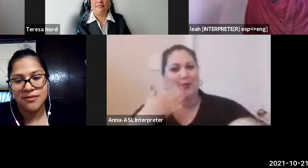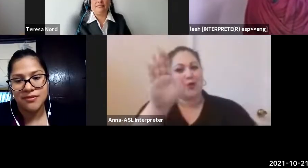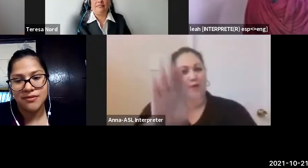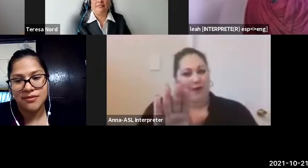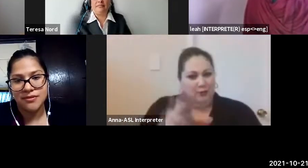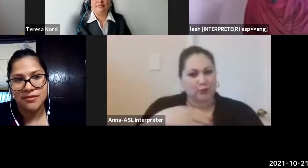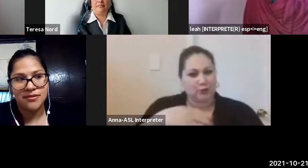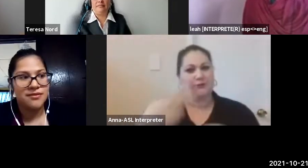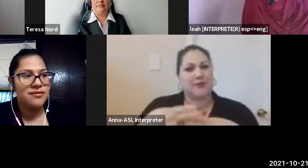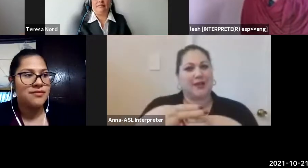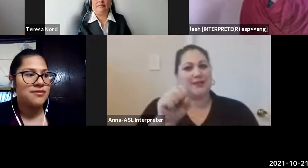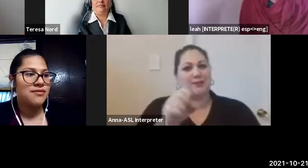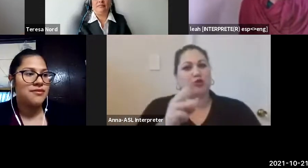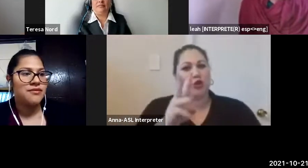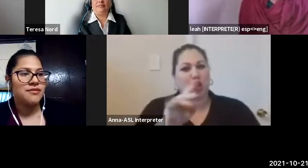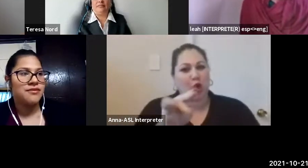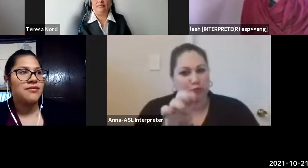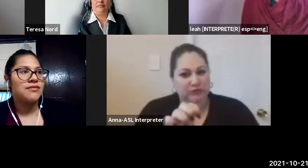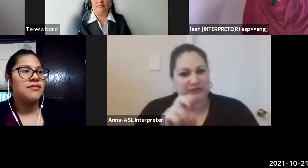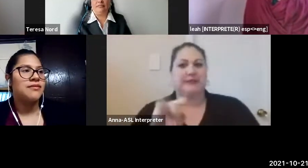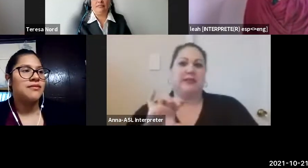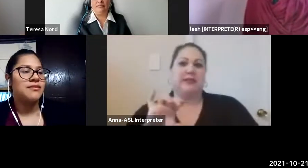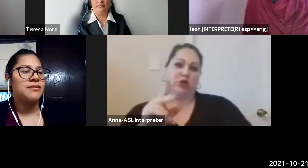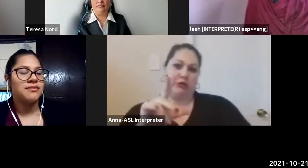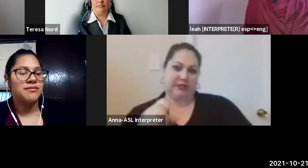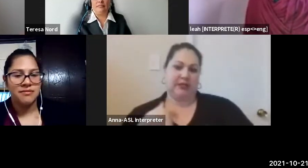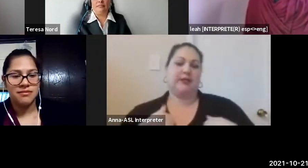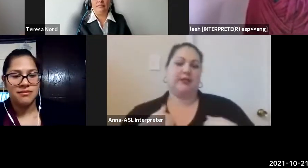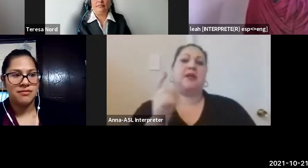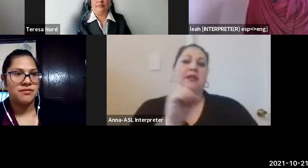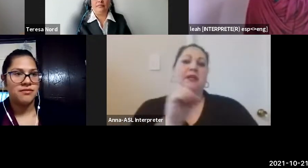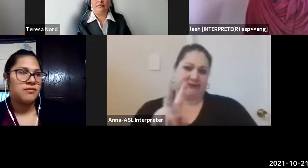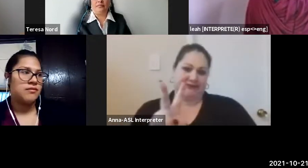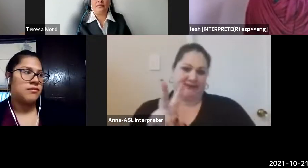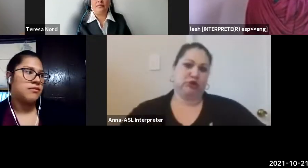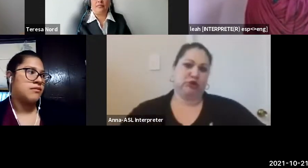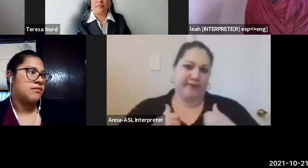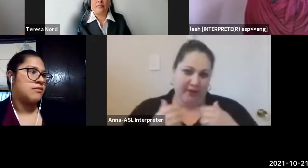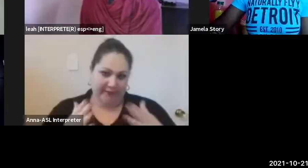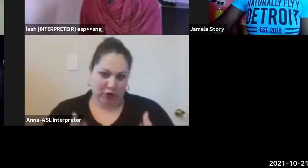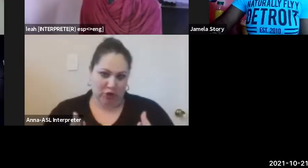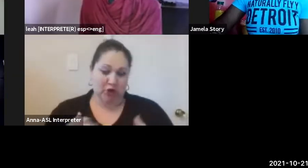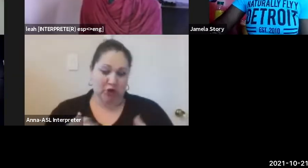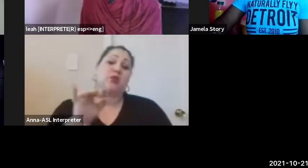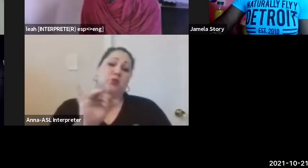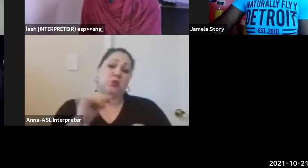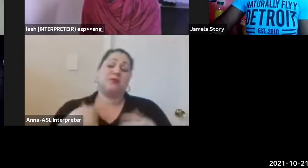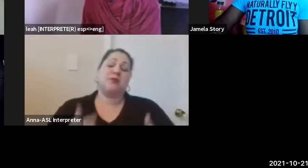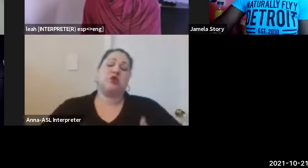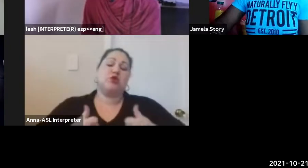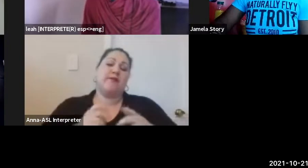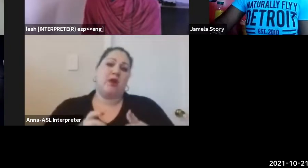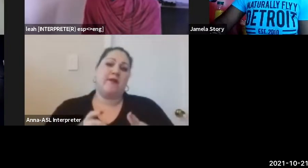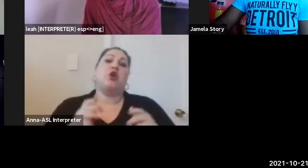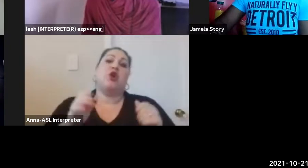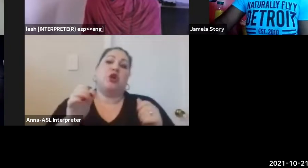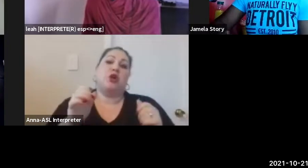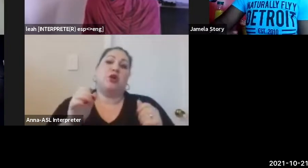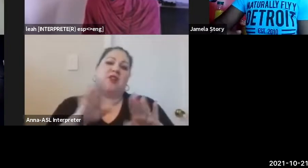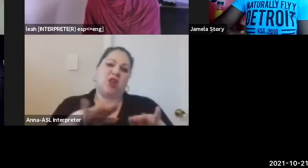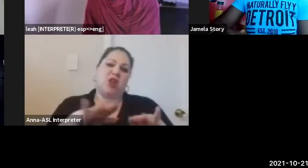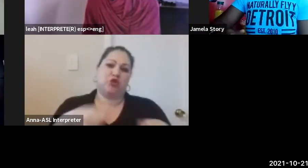and I am a domestic violence survivor and also a survivor of the child welfare system in New York